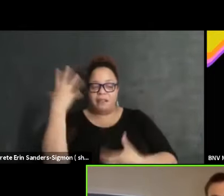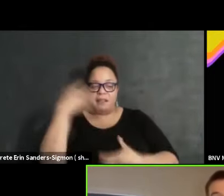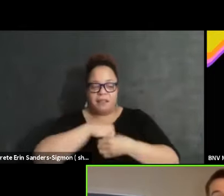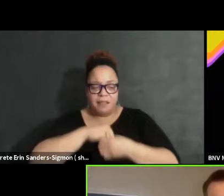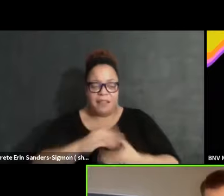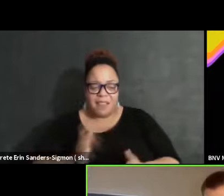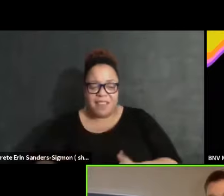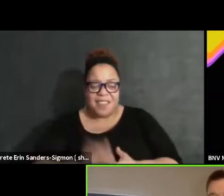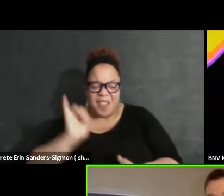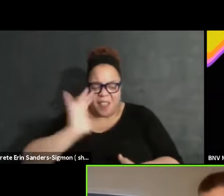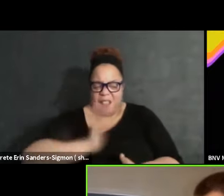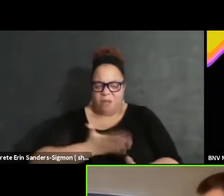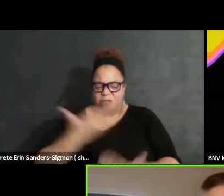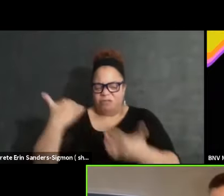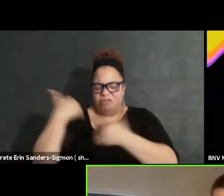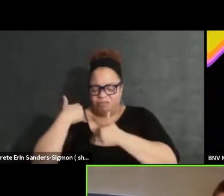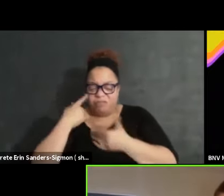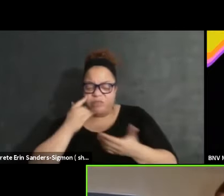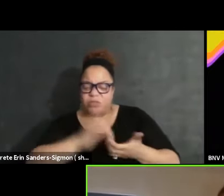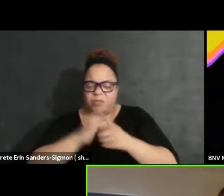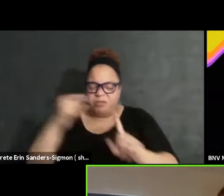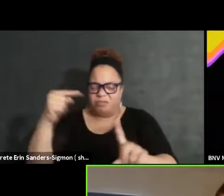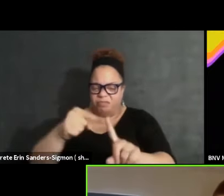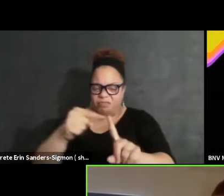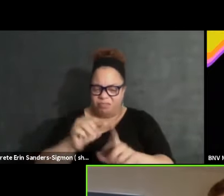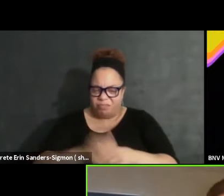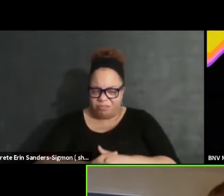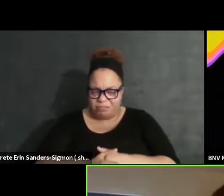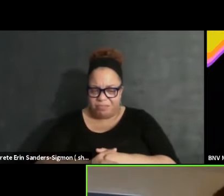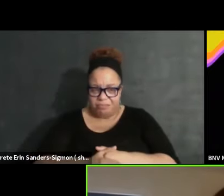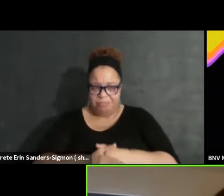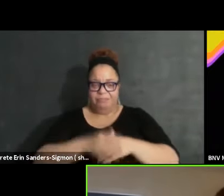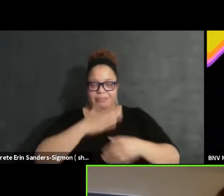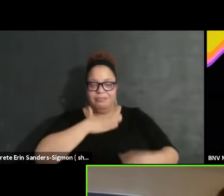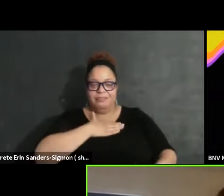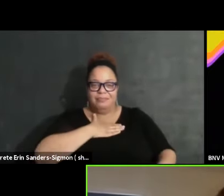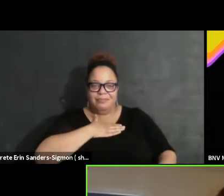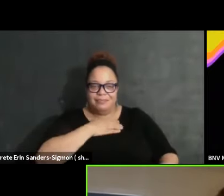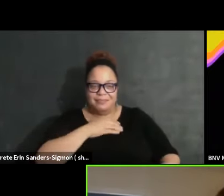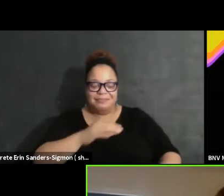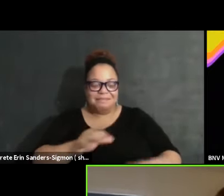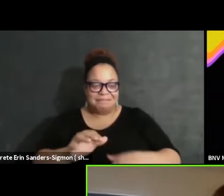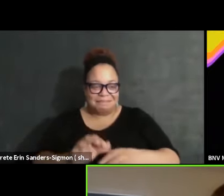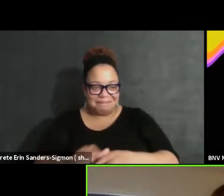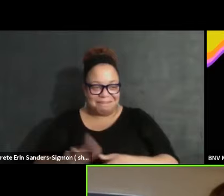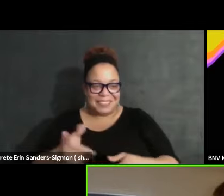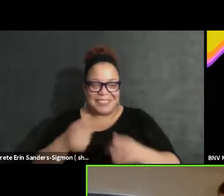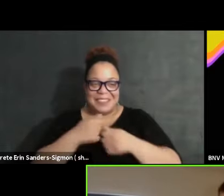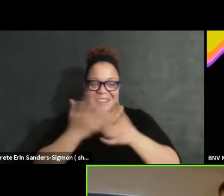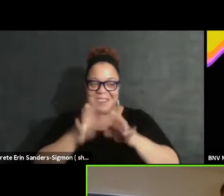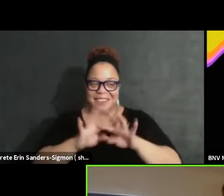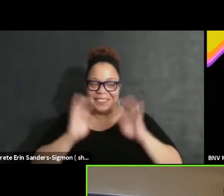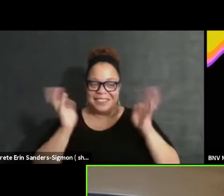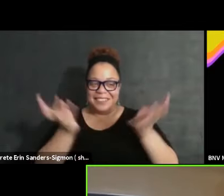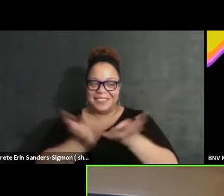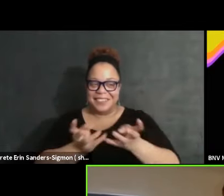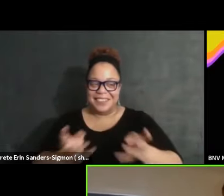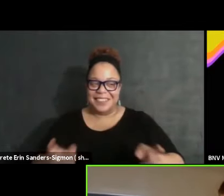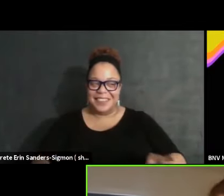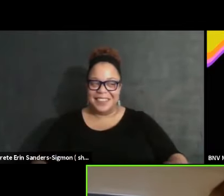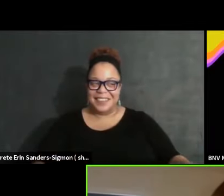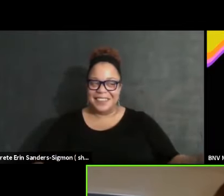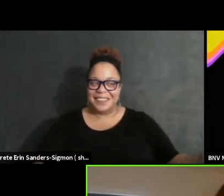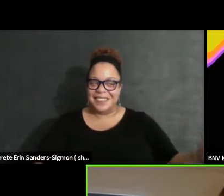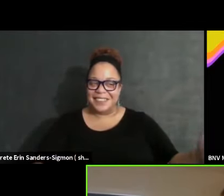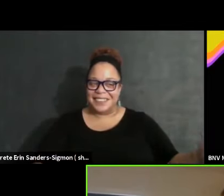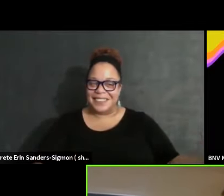a lot of egolessness in that process. Yo, what's that? Oh, it's David